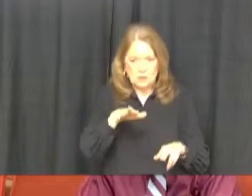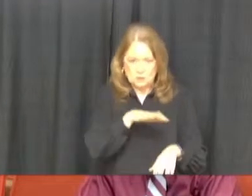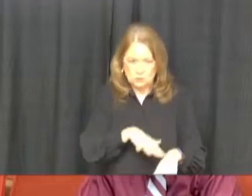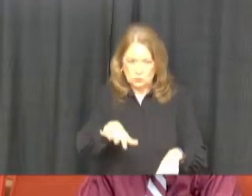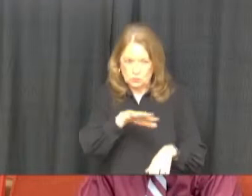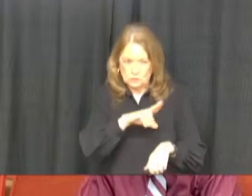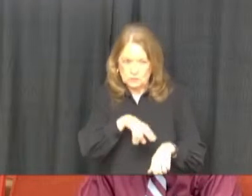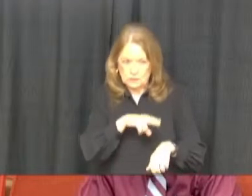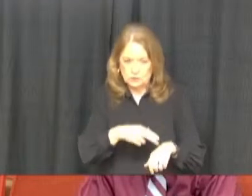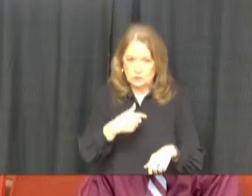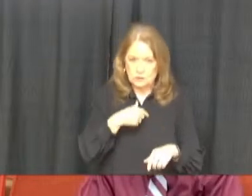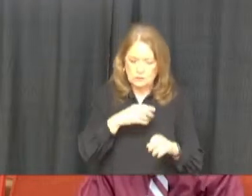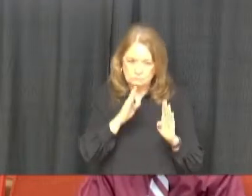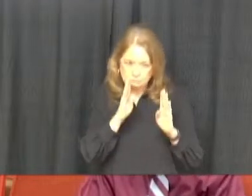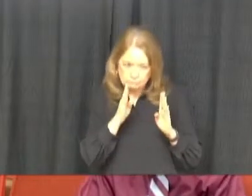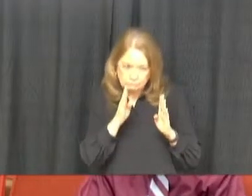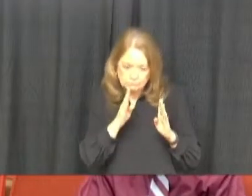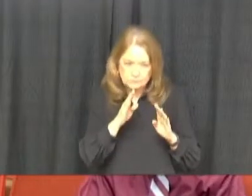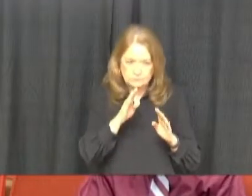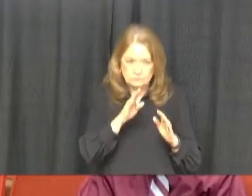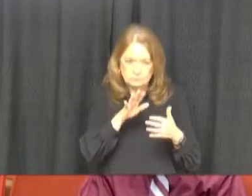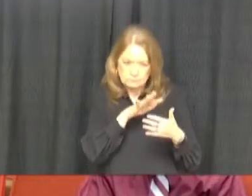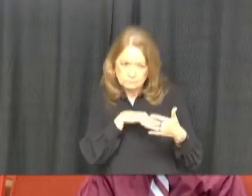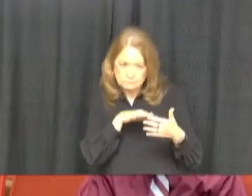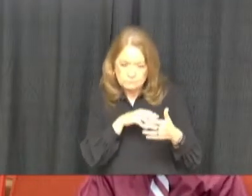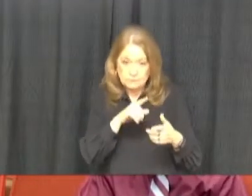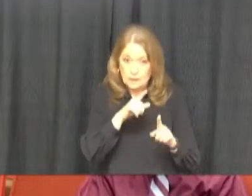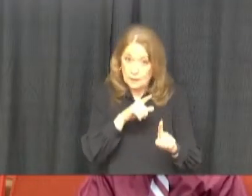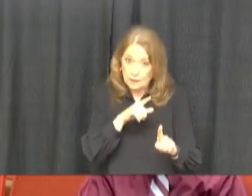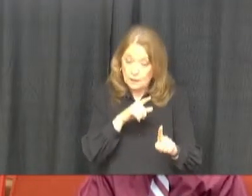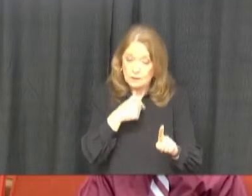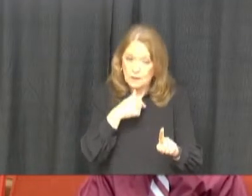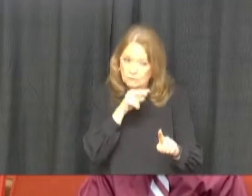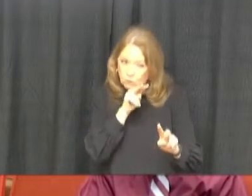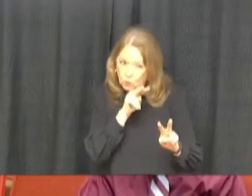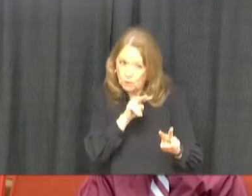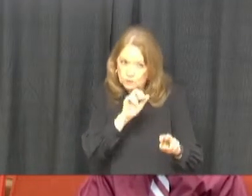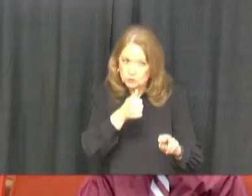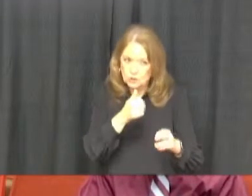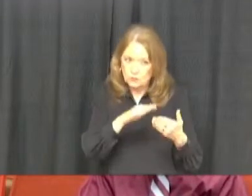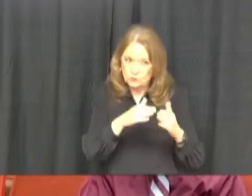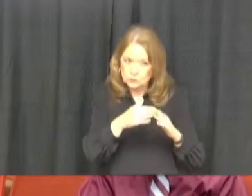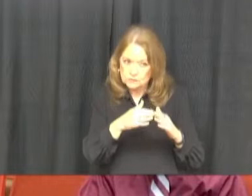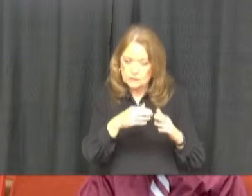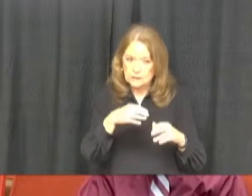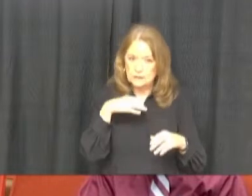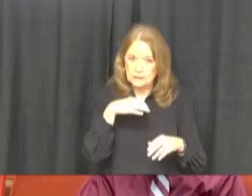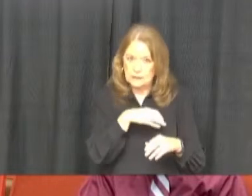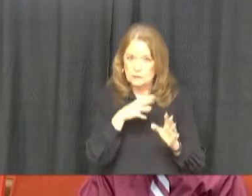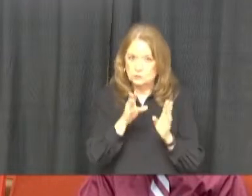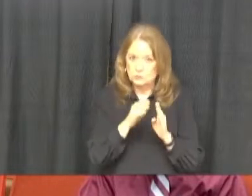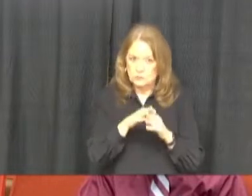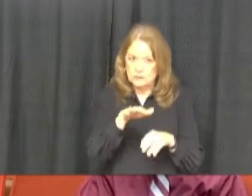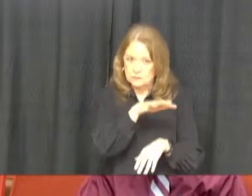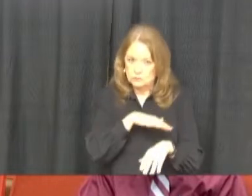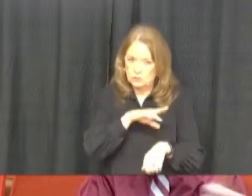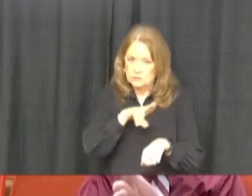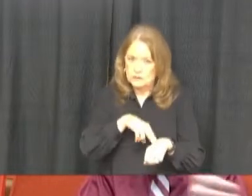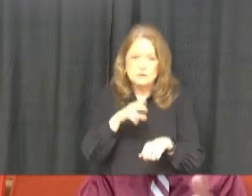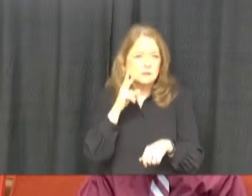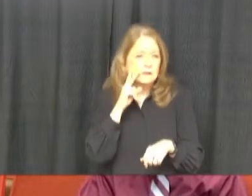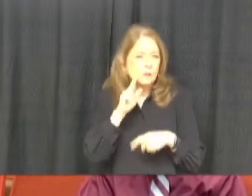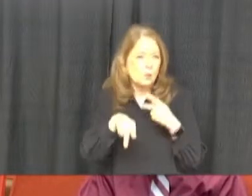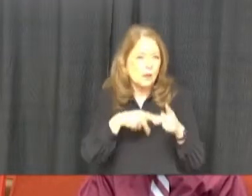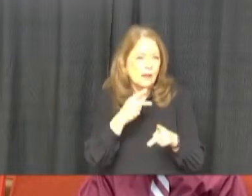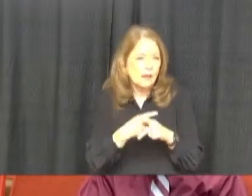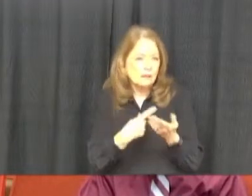And I paid attention to, believe it or not, I have watched other city council meetings across the nation to see what kind